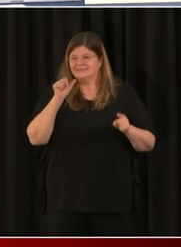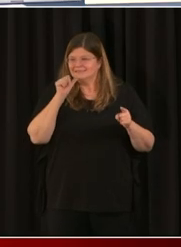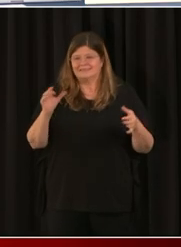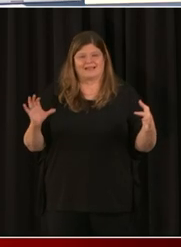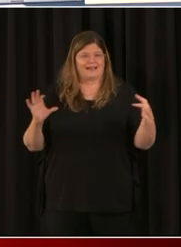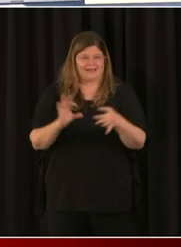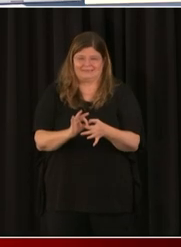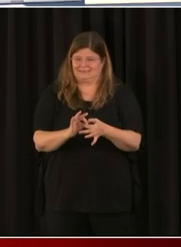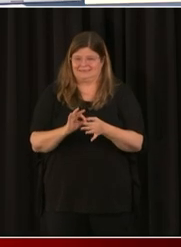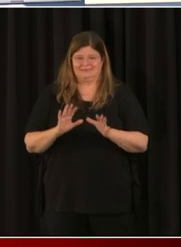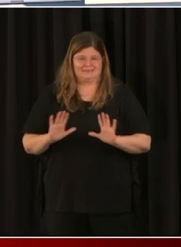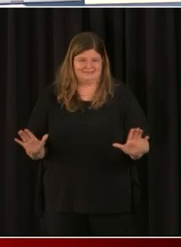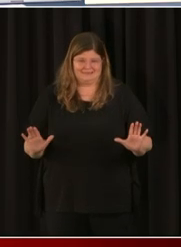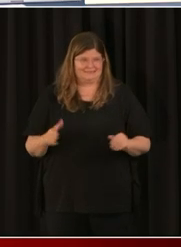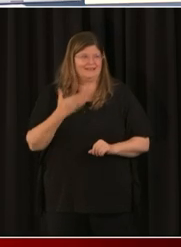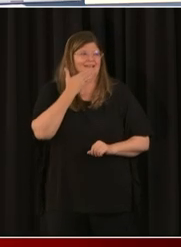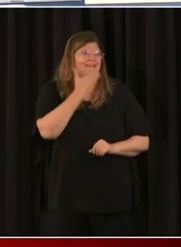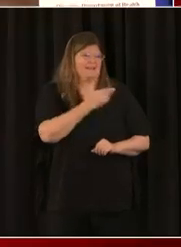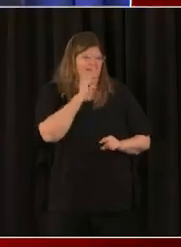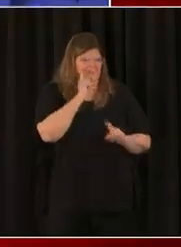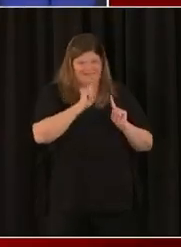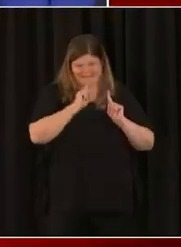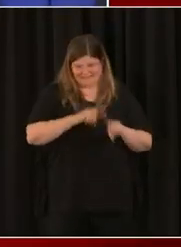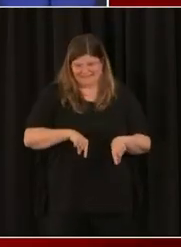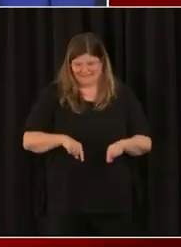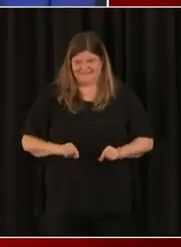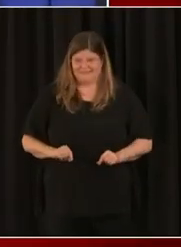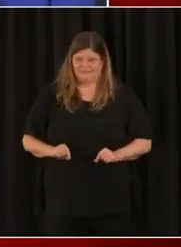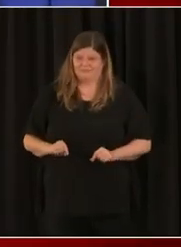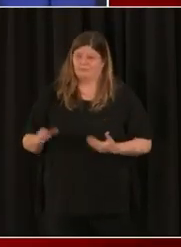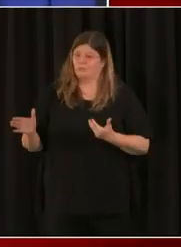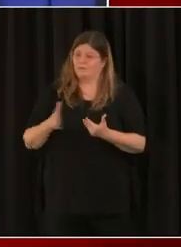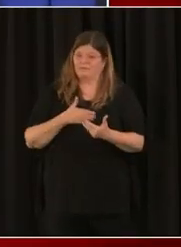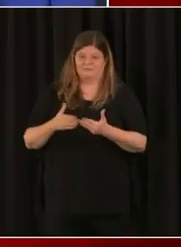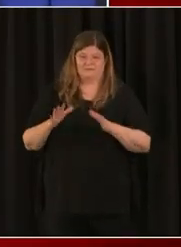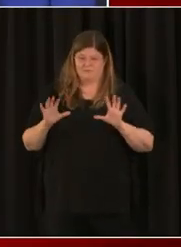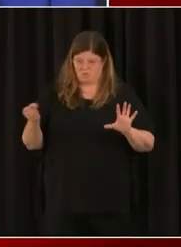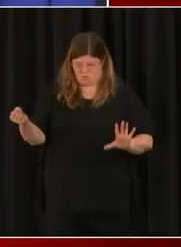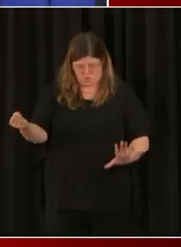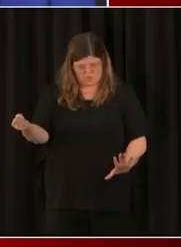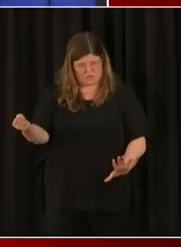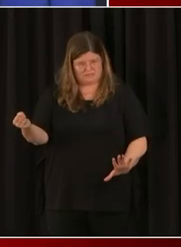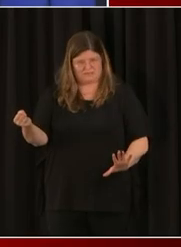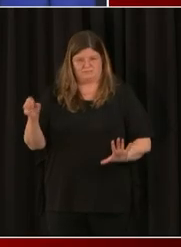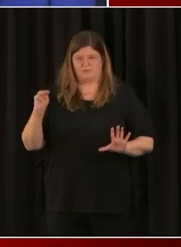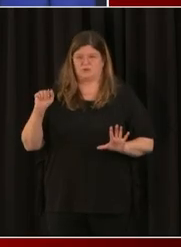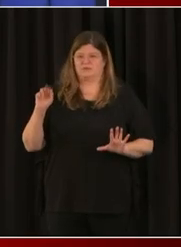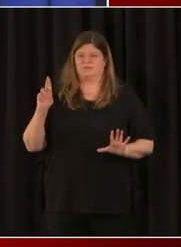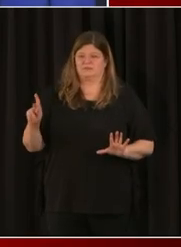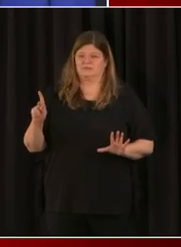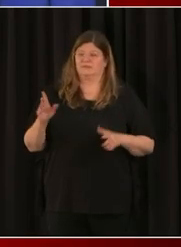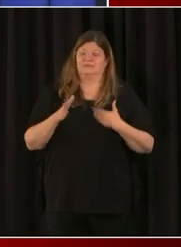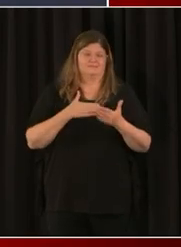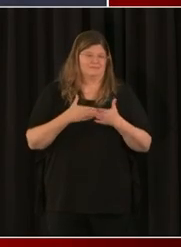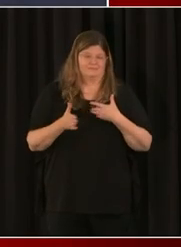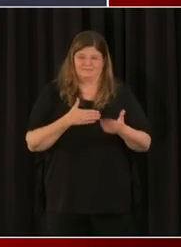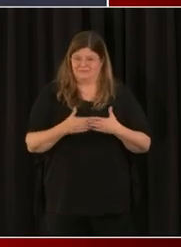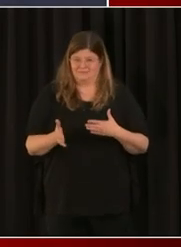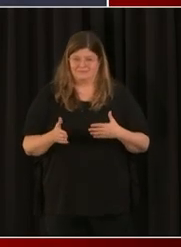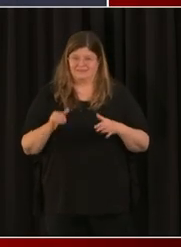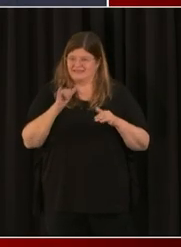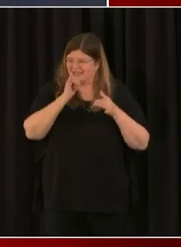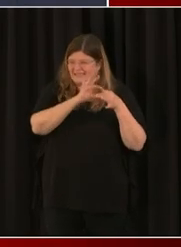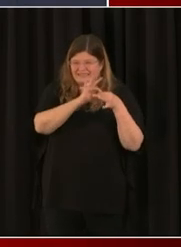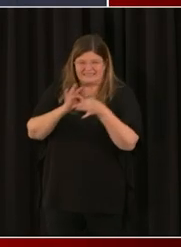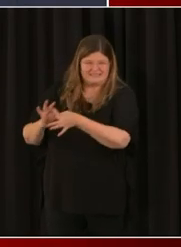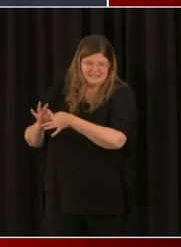That's two aren't exactly the answer that I was going for. So it's Regardless of where, let me just say this, regardless of where we are, that's not